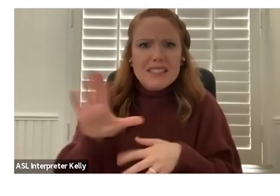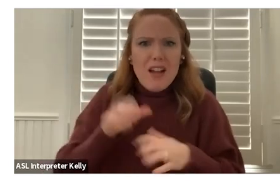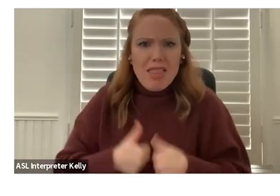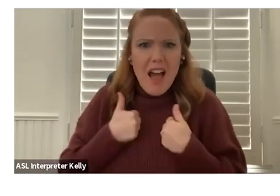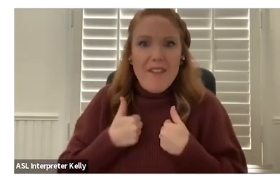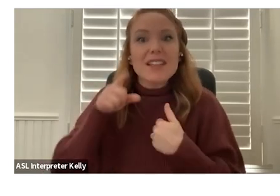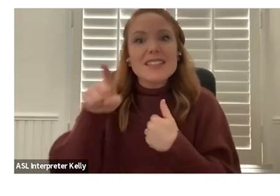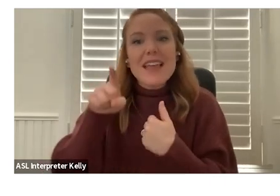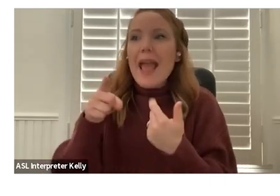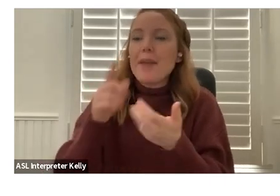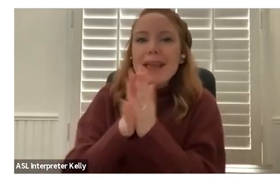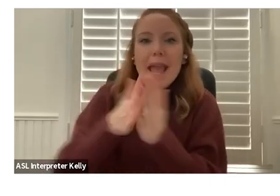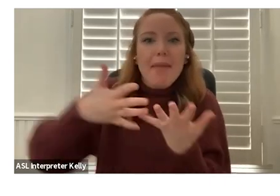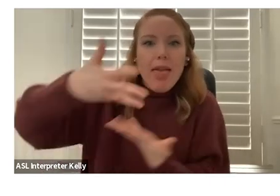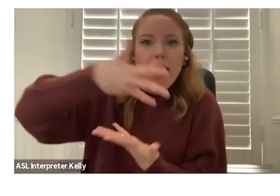of living, they